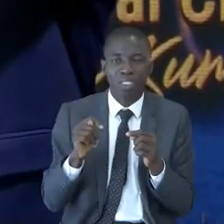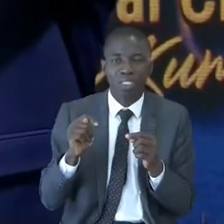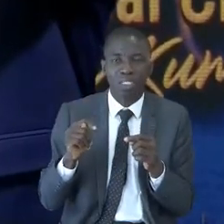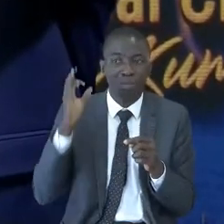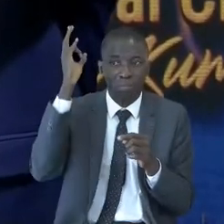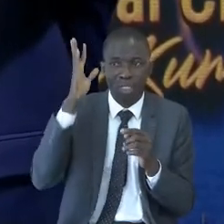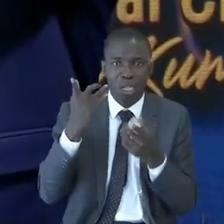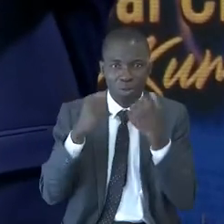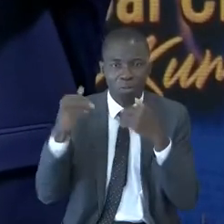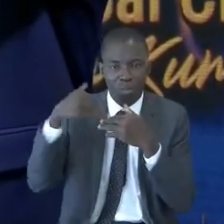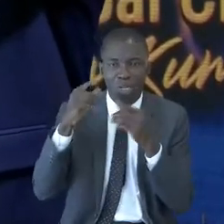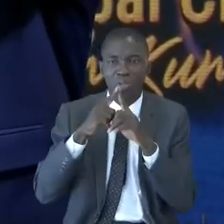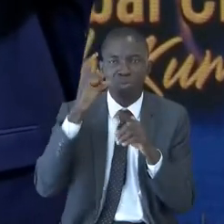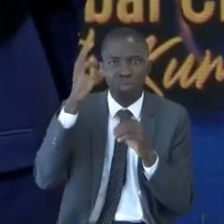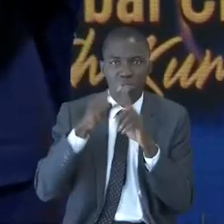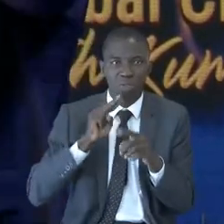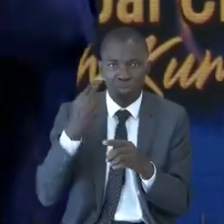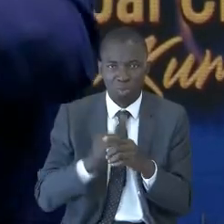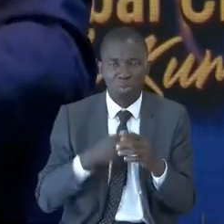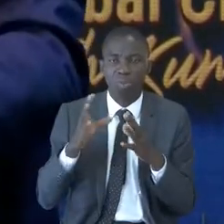at the middle.